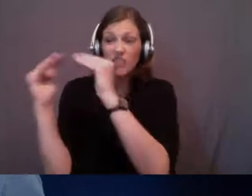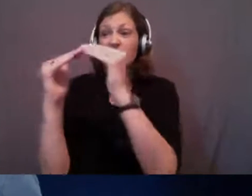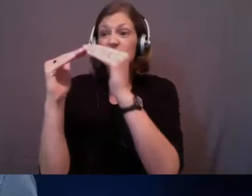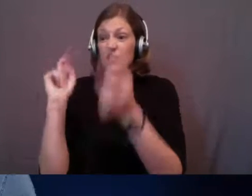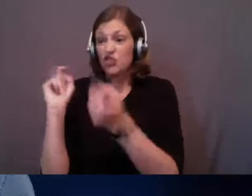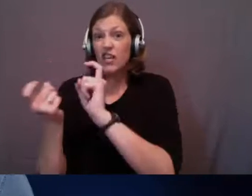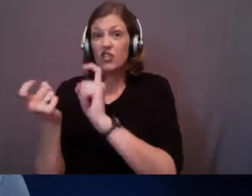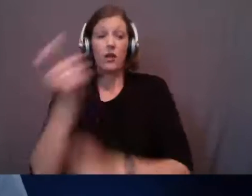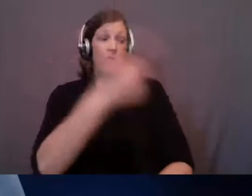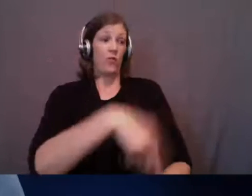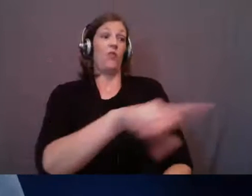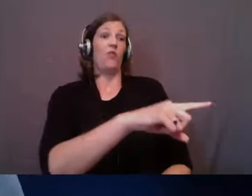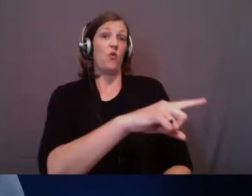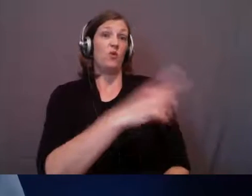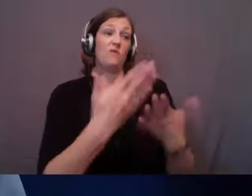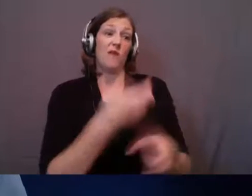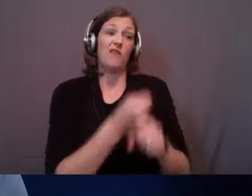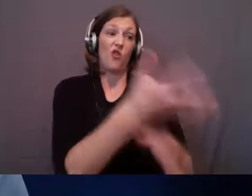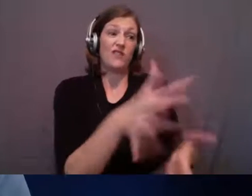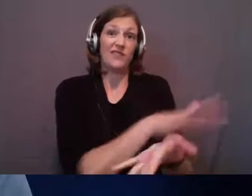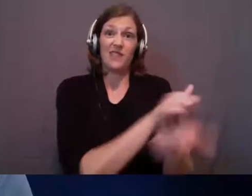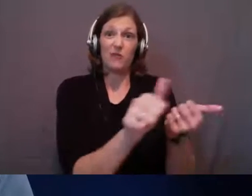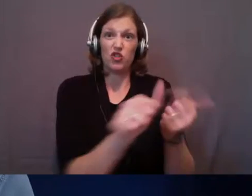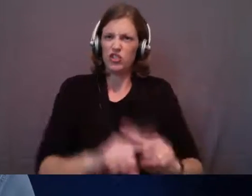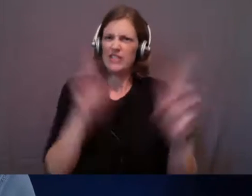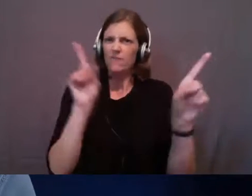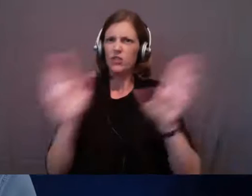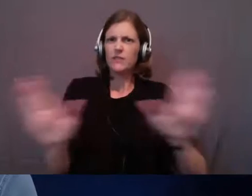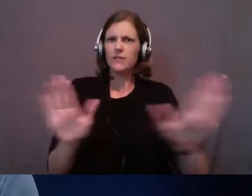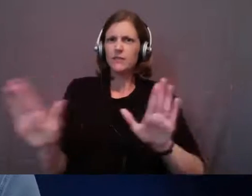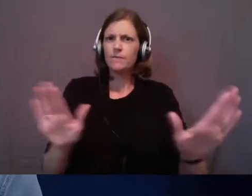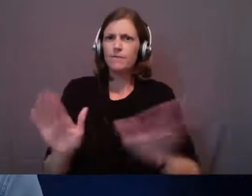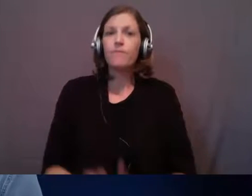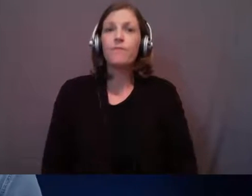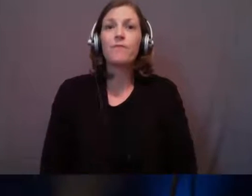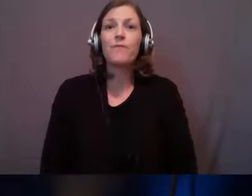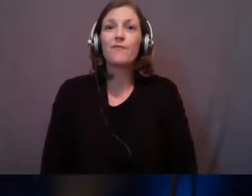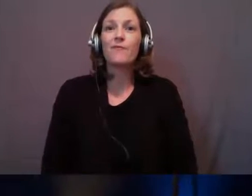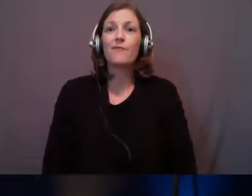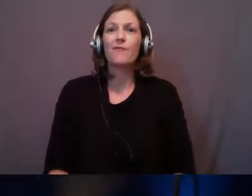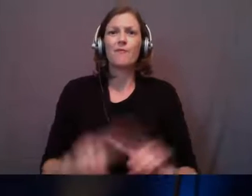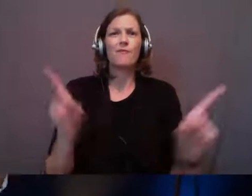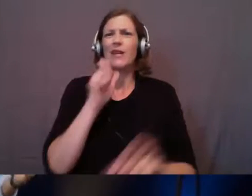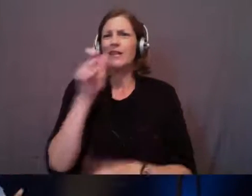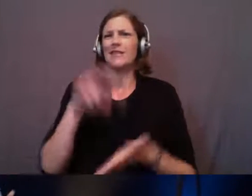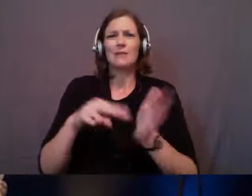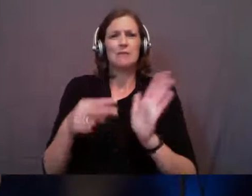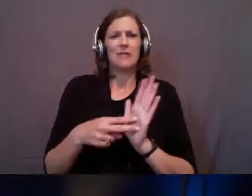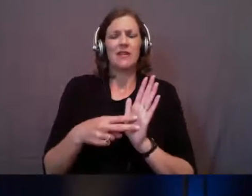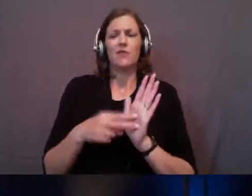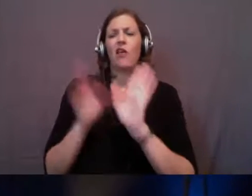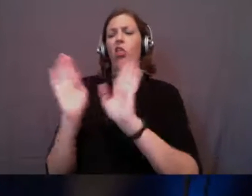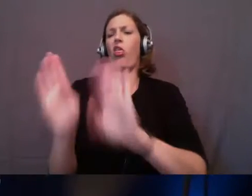change and those who are out there maybe causing some damage? But that doesn't mean we dismiss the